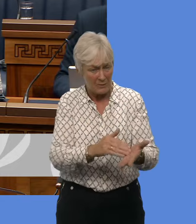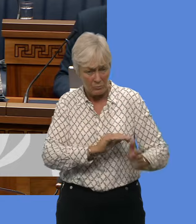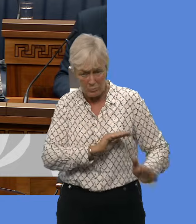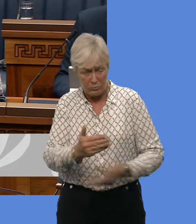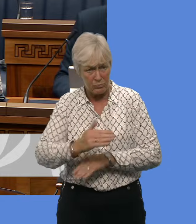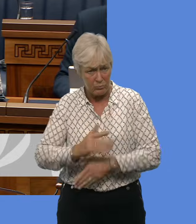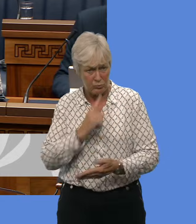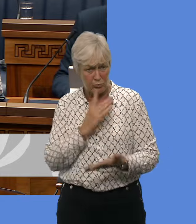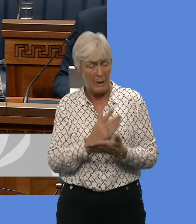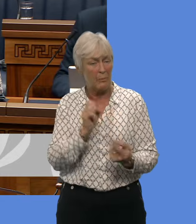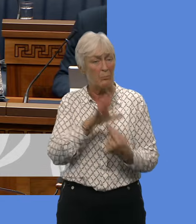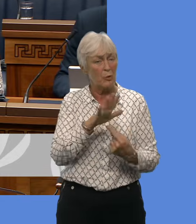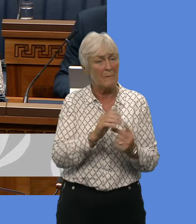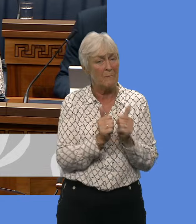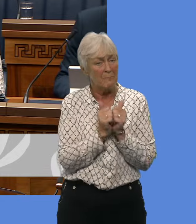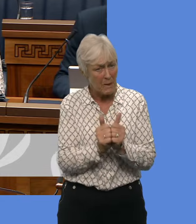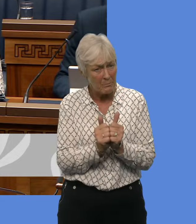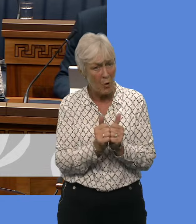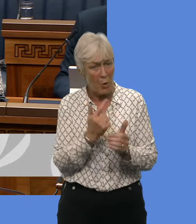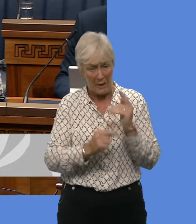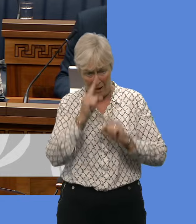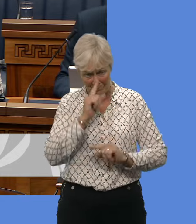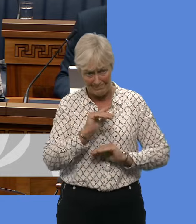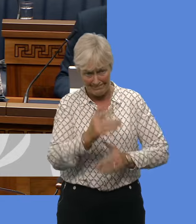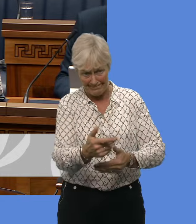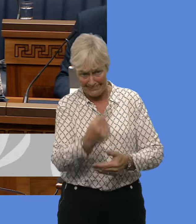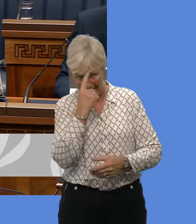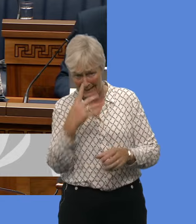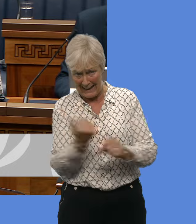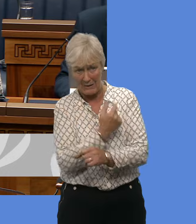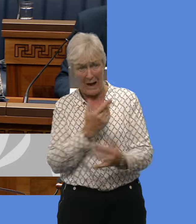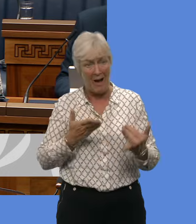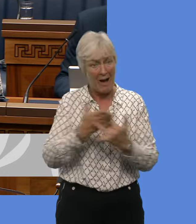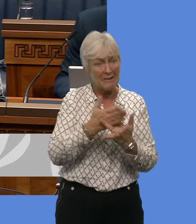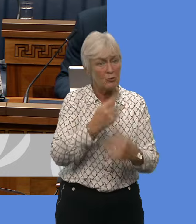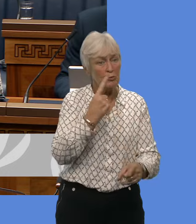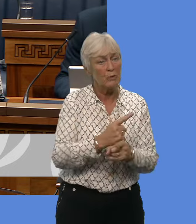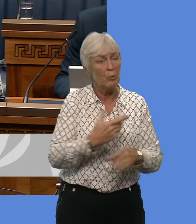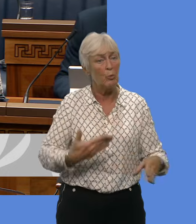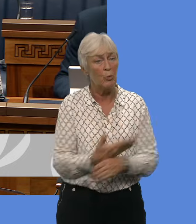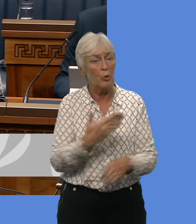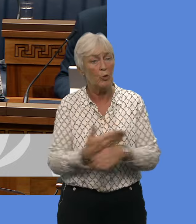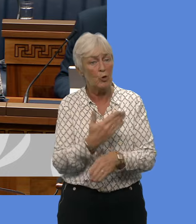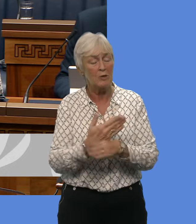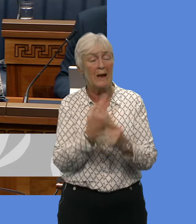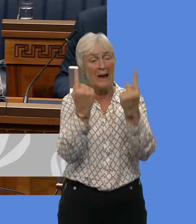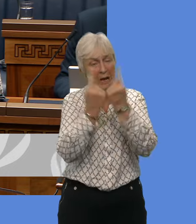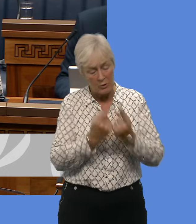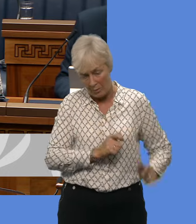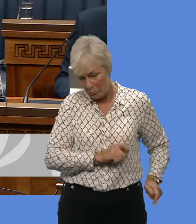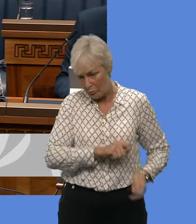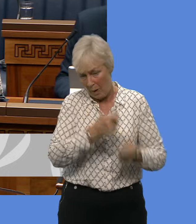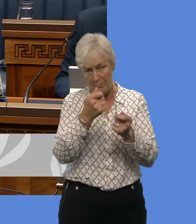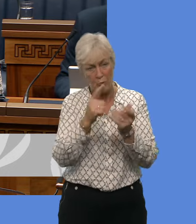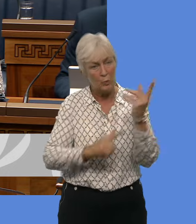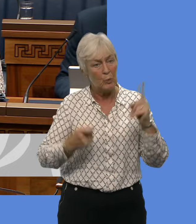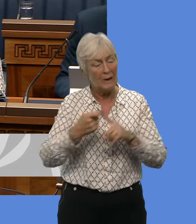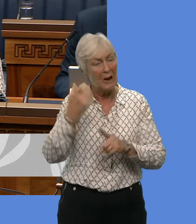it's really valuable, but they can only do that if they can get access to the right workers. This is an issue that we've raised continuously to the UK